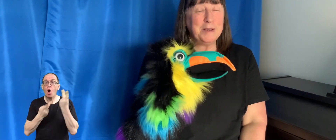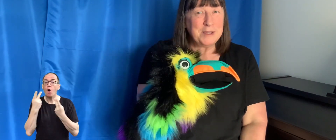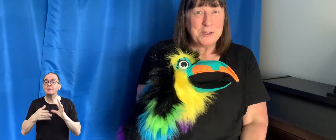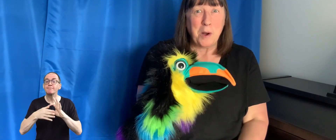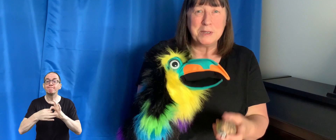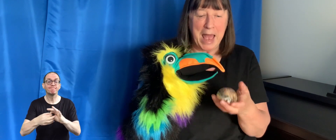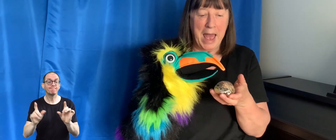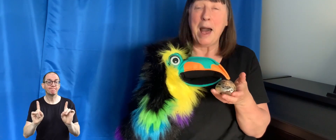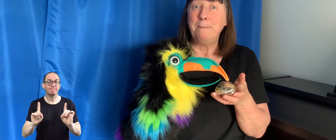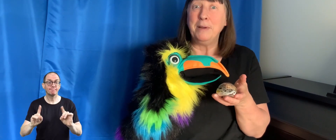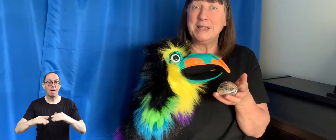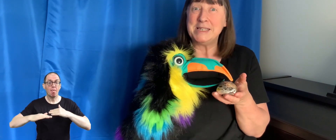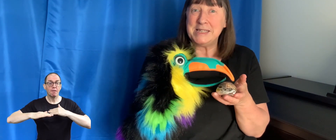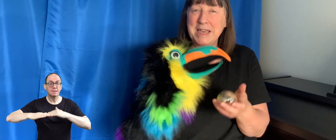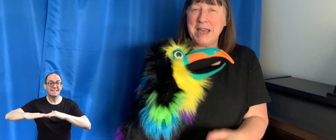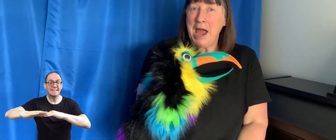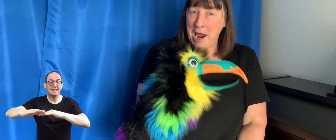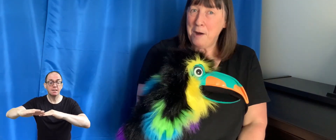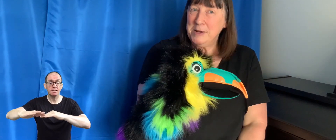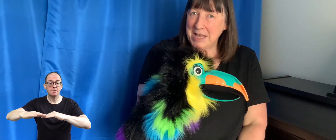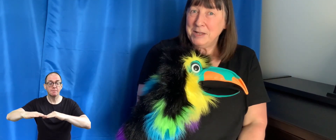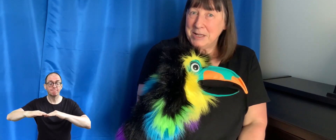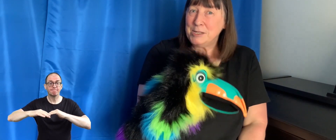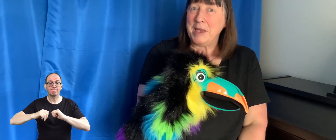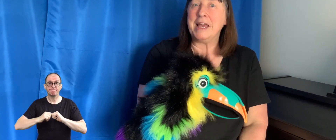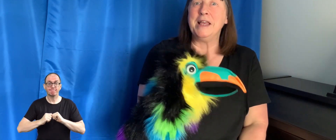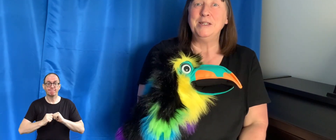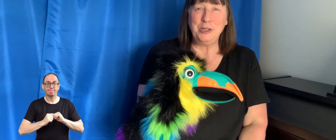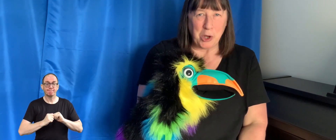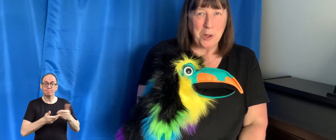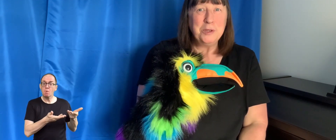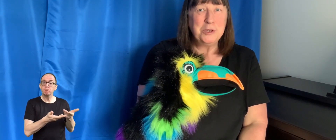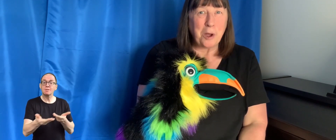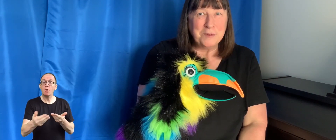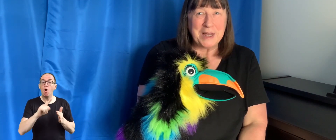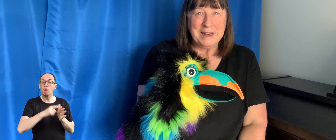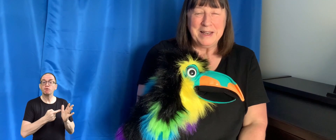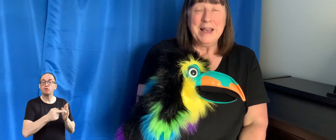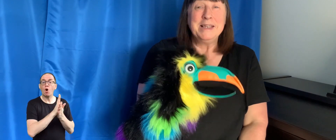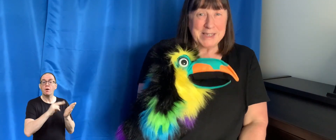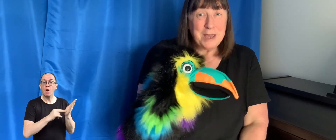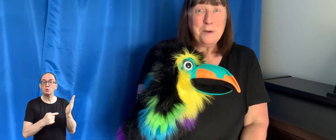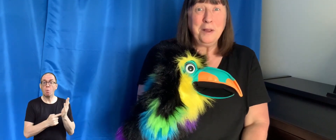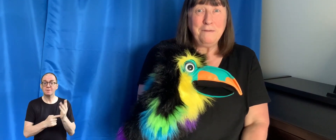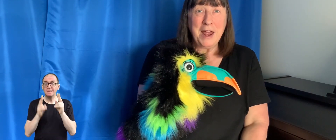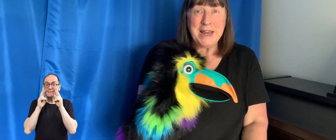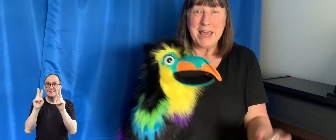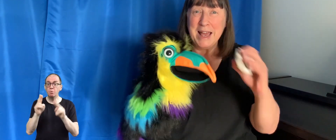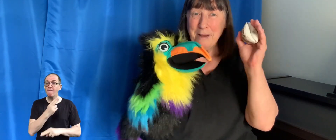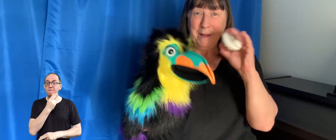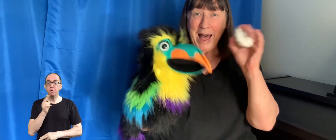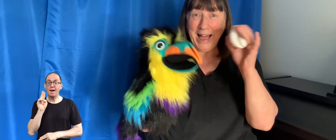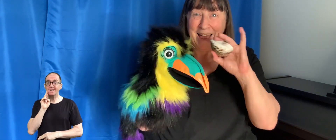sing lots of songs about the sea. Our presenter this week is John Thomson. See you all on